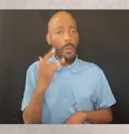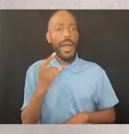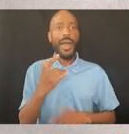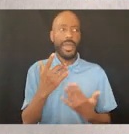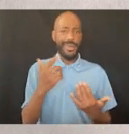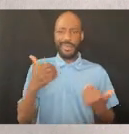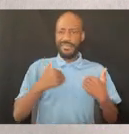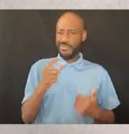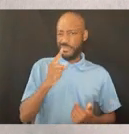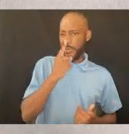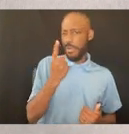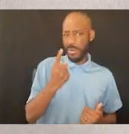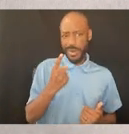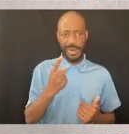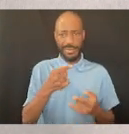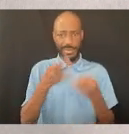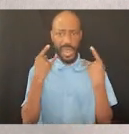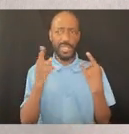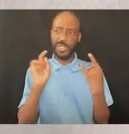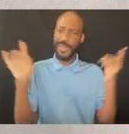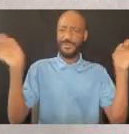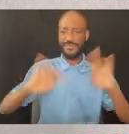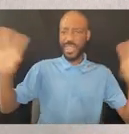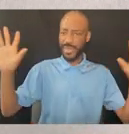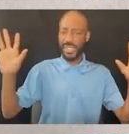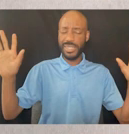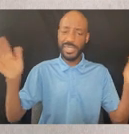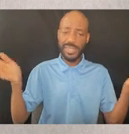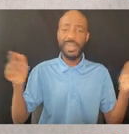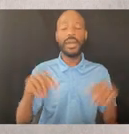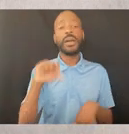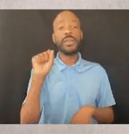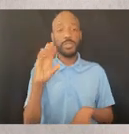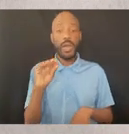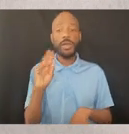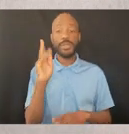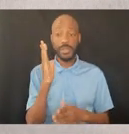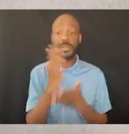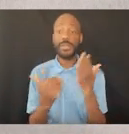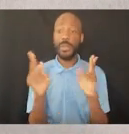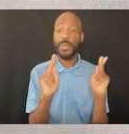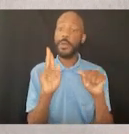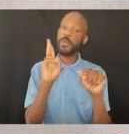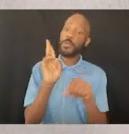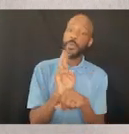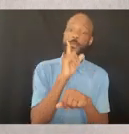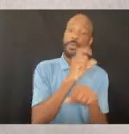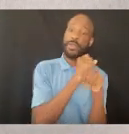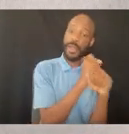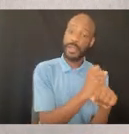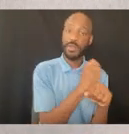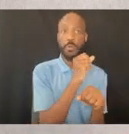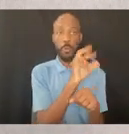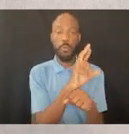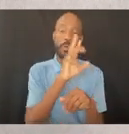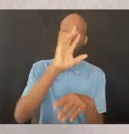boring? They should be fabulous. So I felt that some people use masks for protection or to hide from the